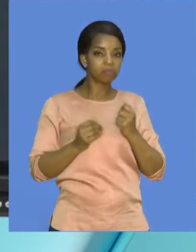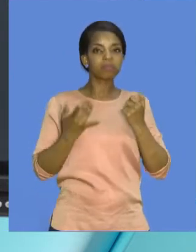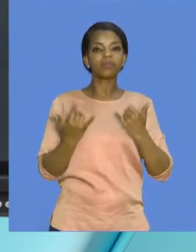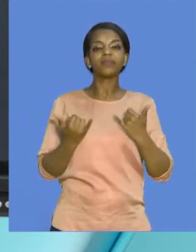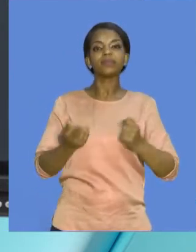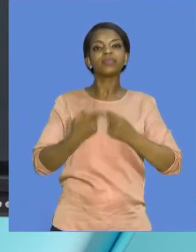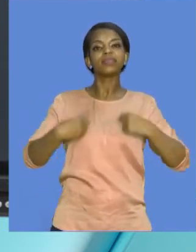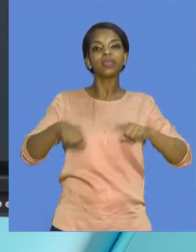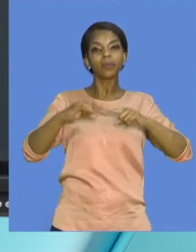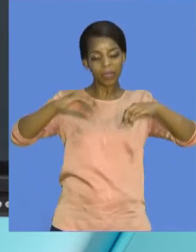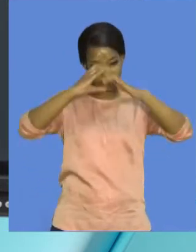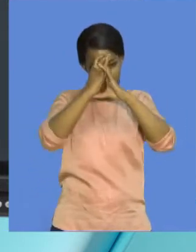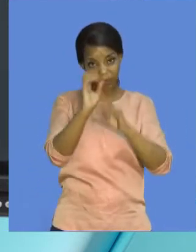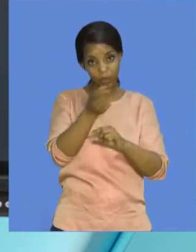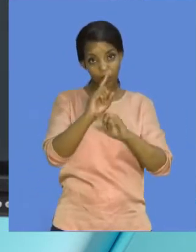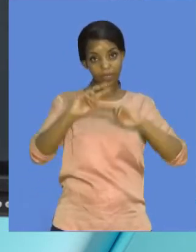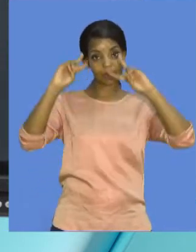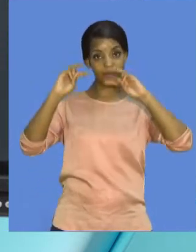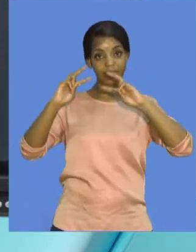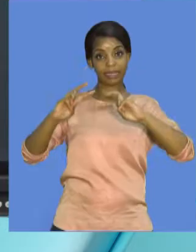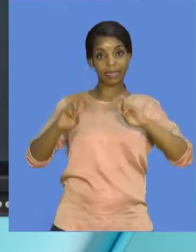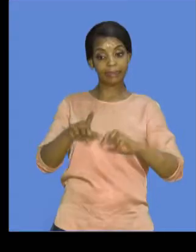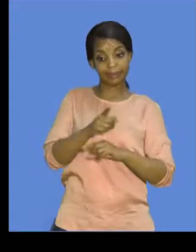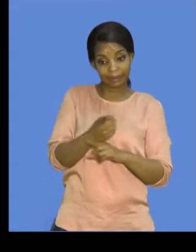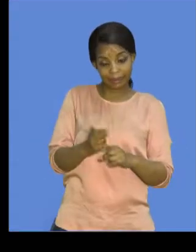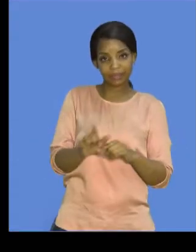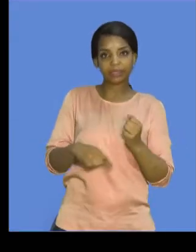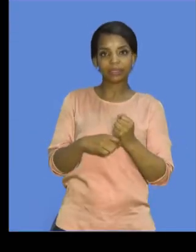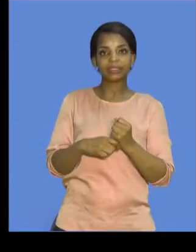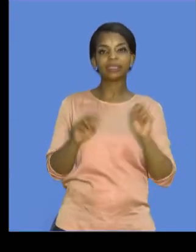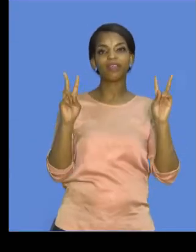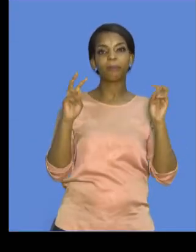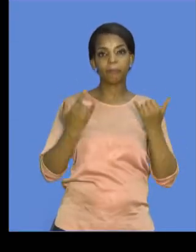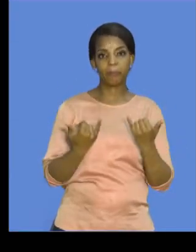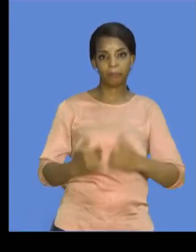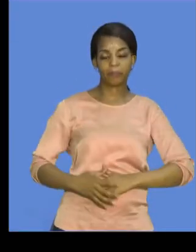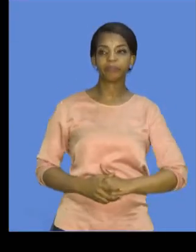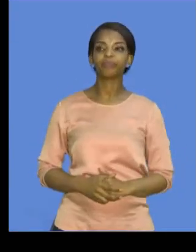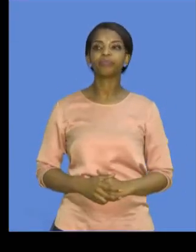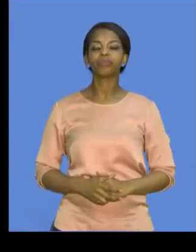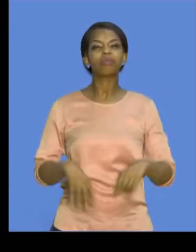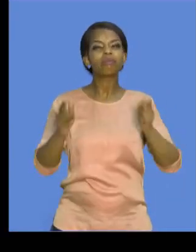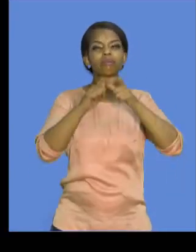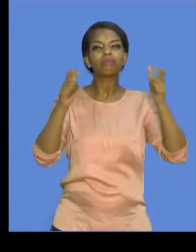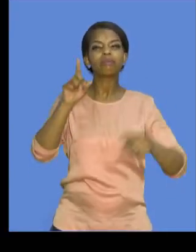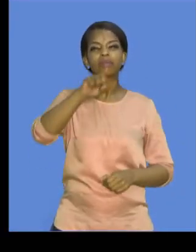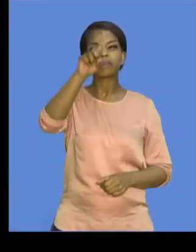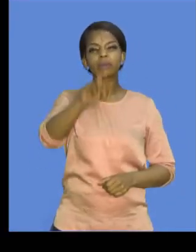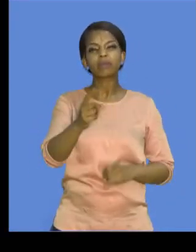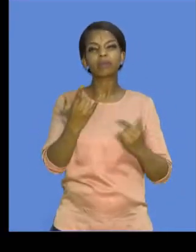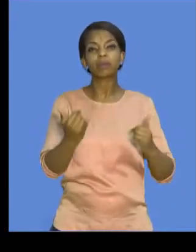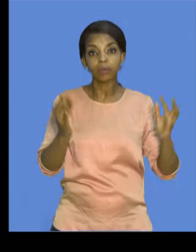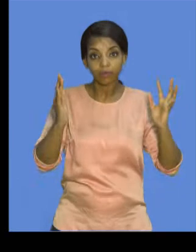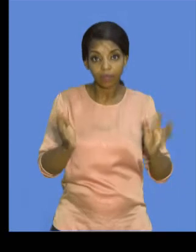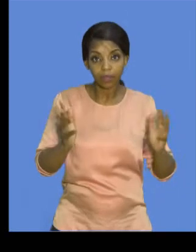today is investigating charges. Now let's look at a big question for today. Have you ever thought about how